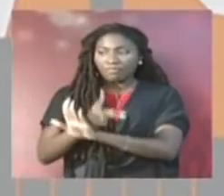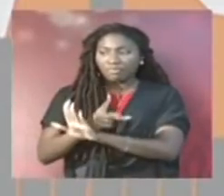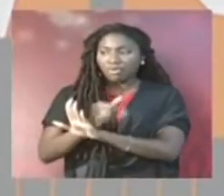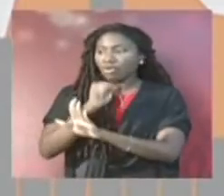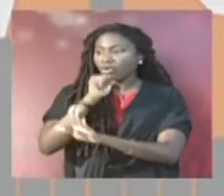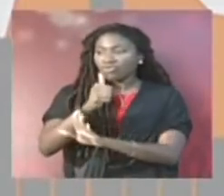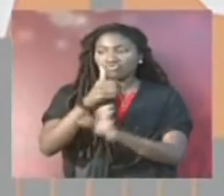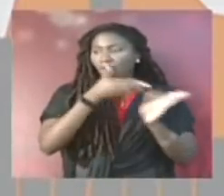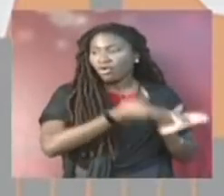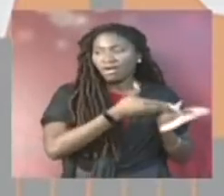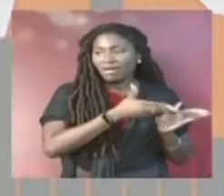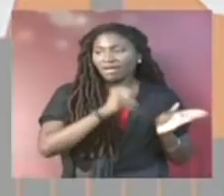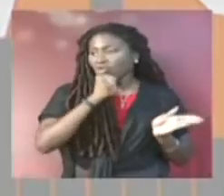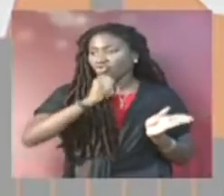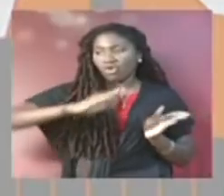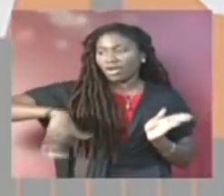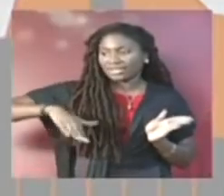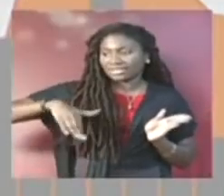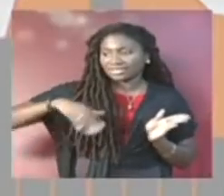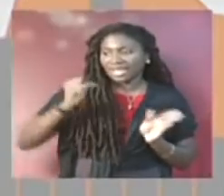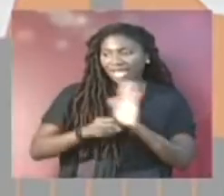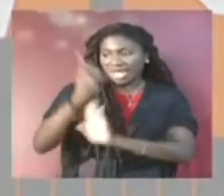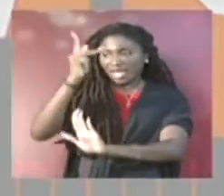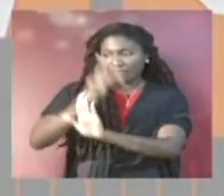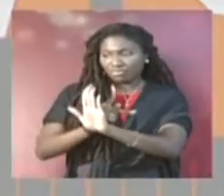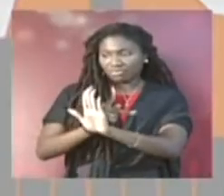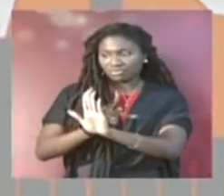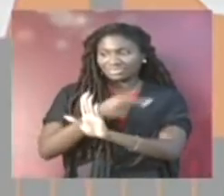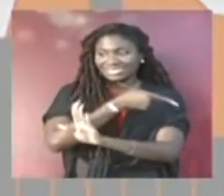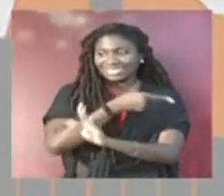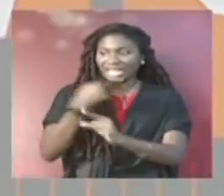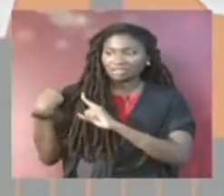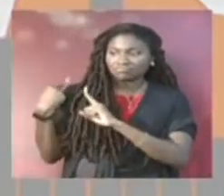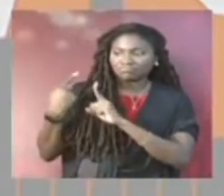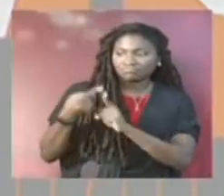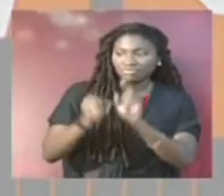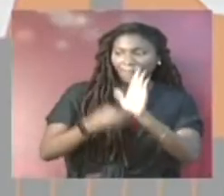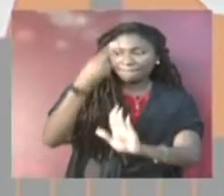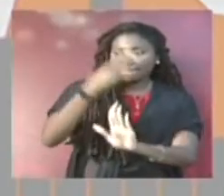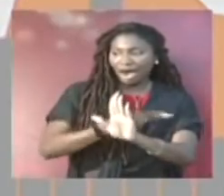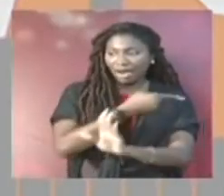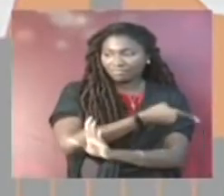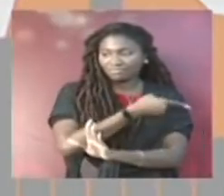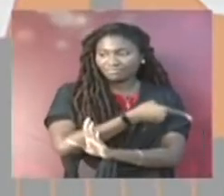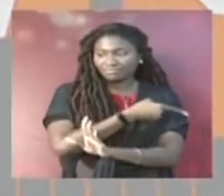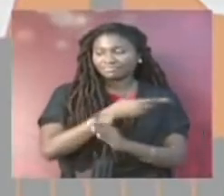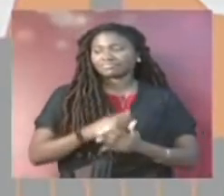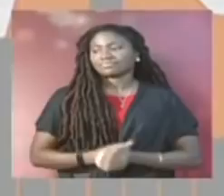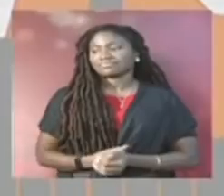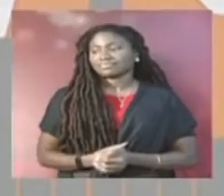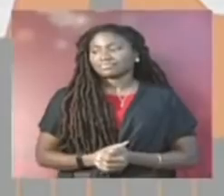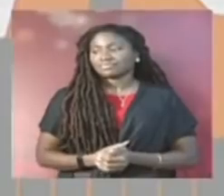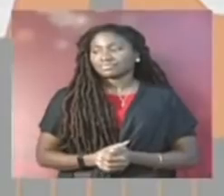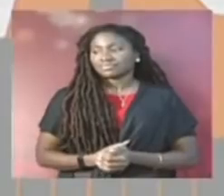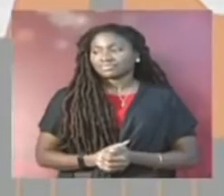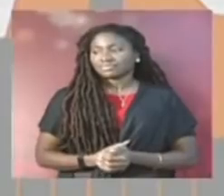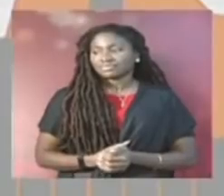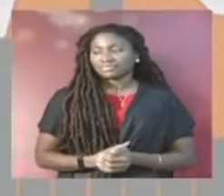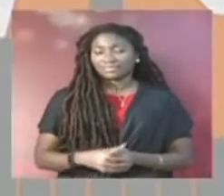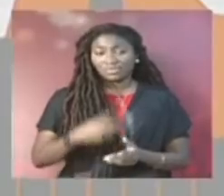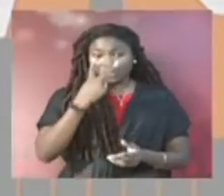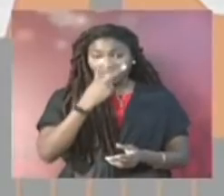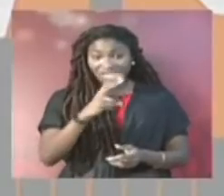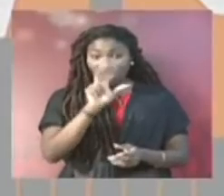purple ones. And behind that, you're seeing that up to the completed week last week, there were about 35%